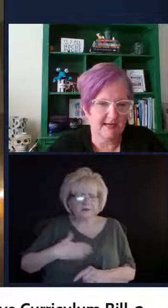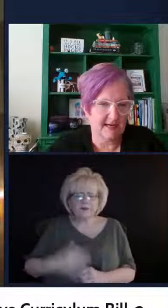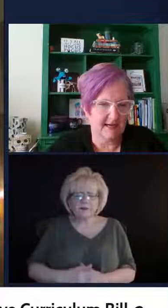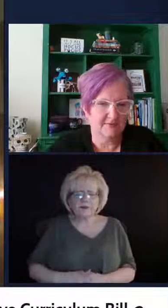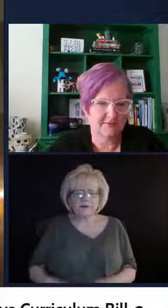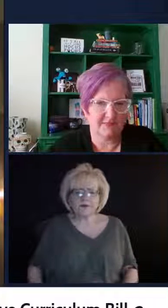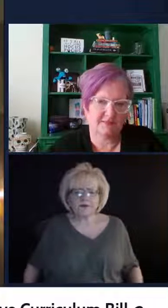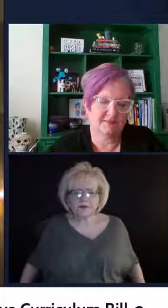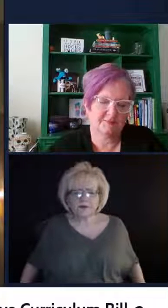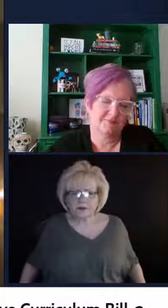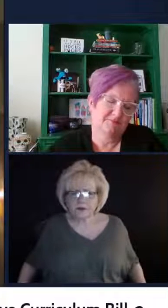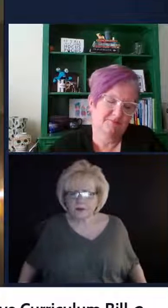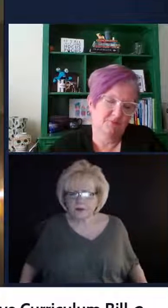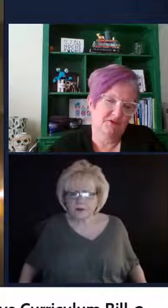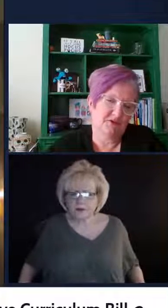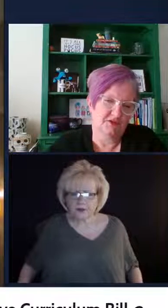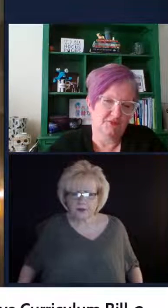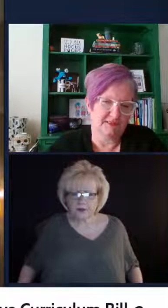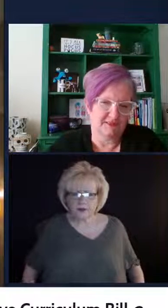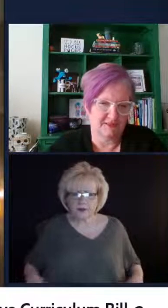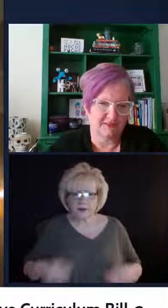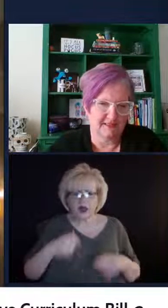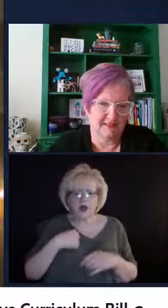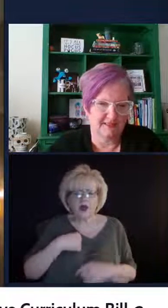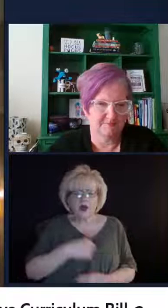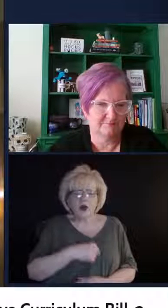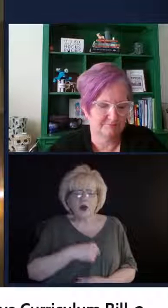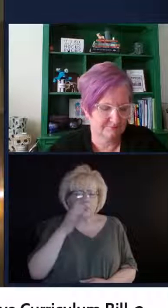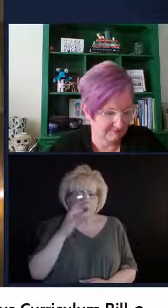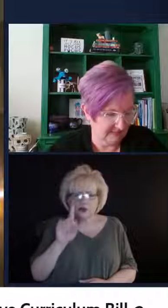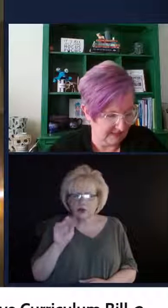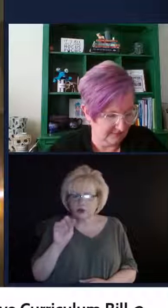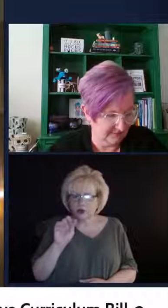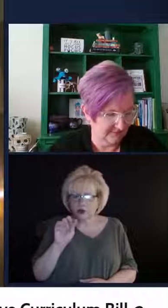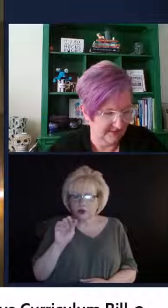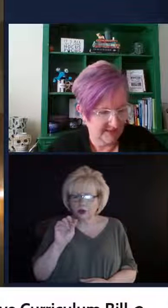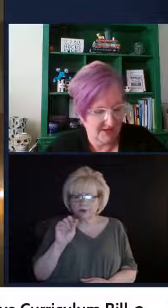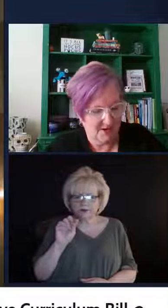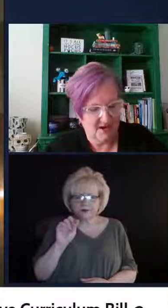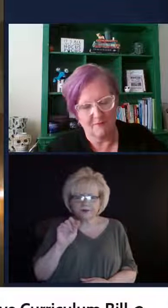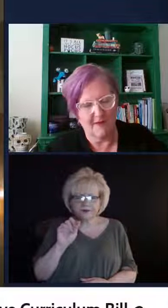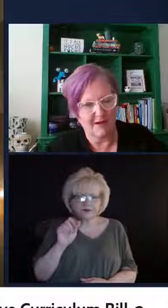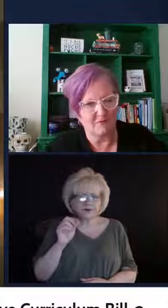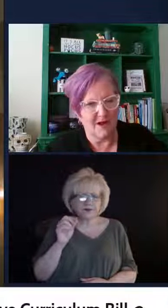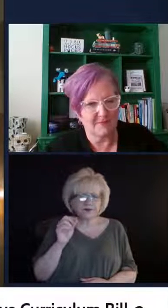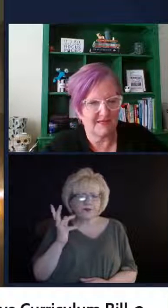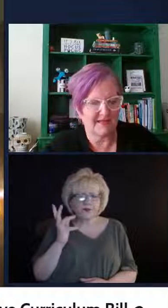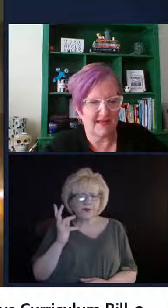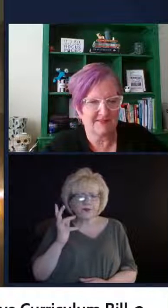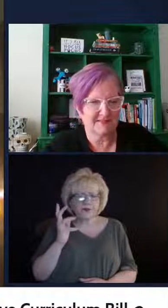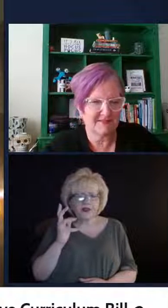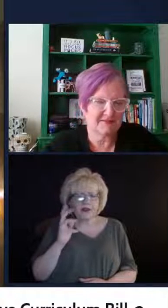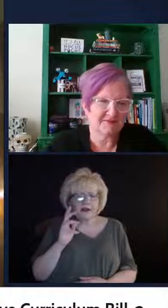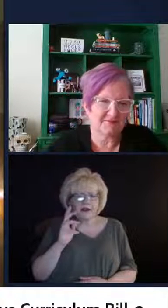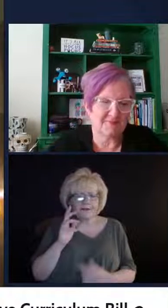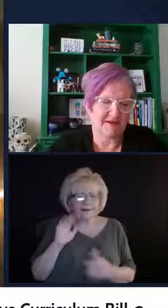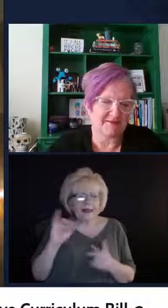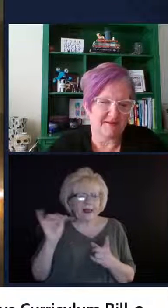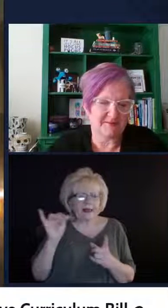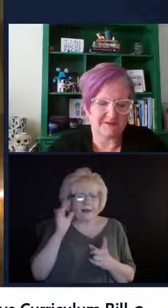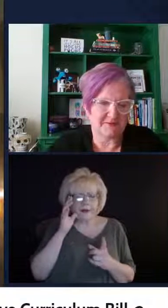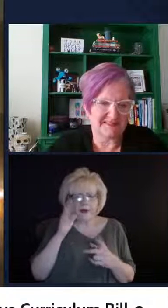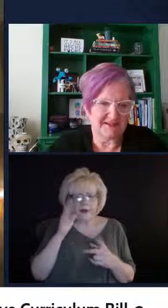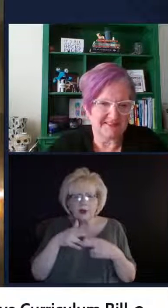So I have we're gonna do a little kind of round robin, I guess it's